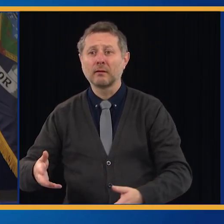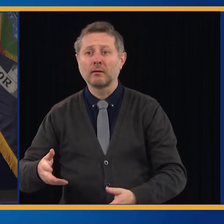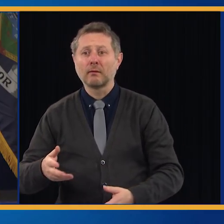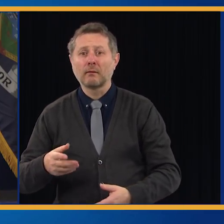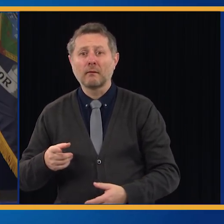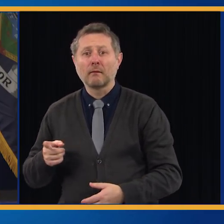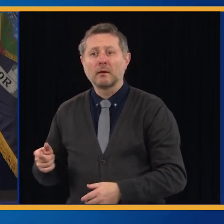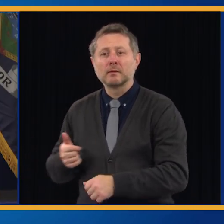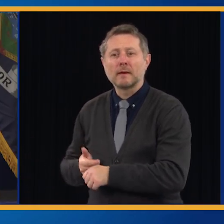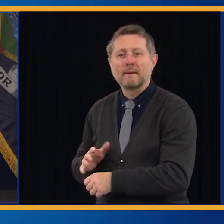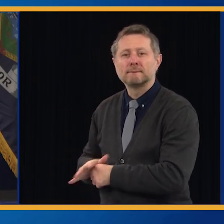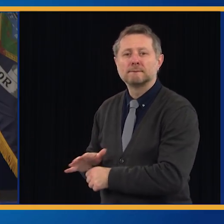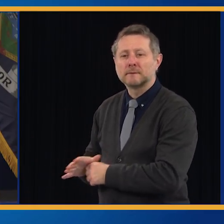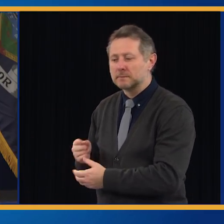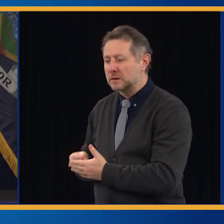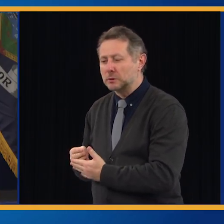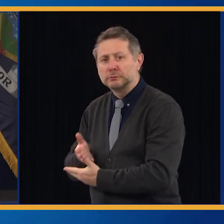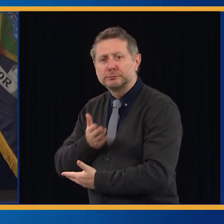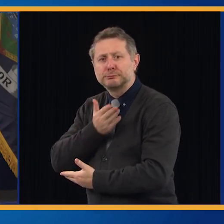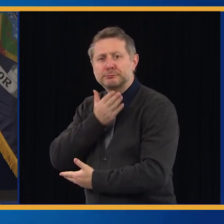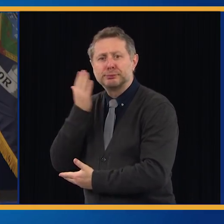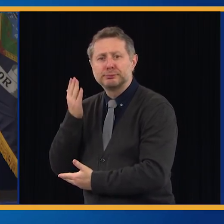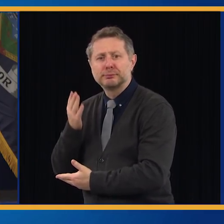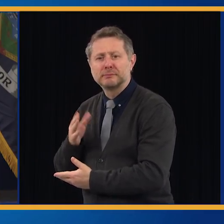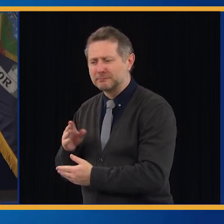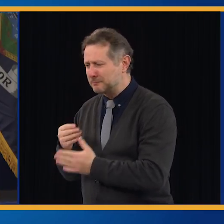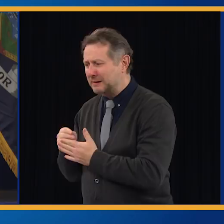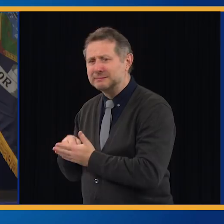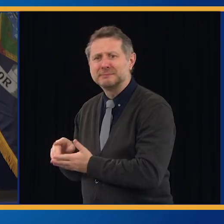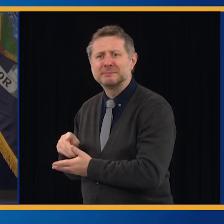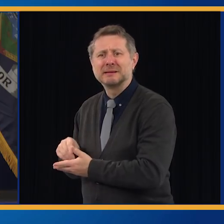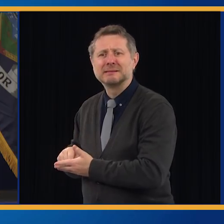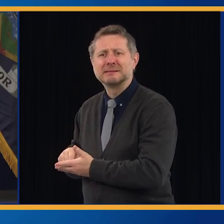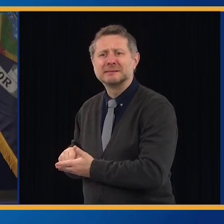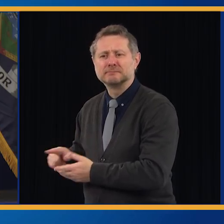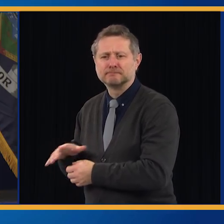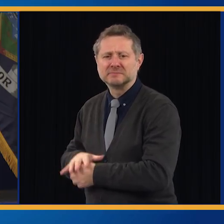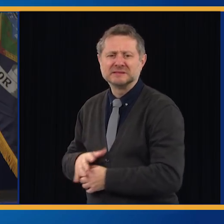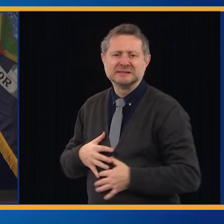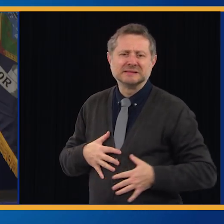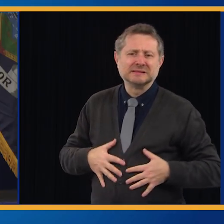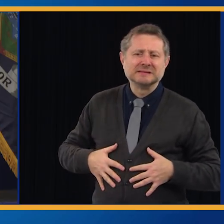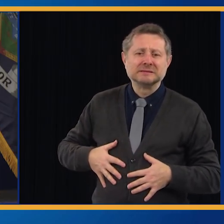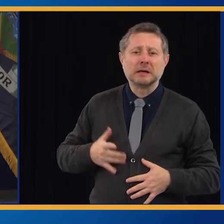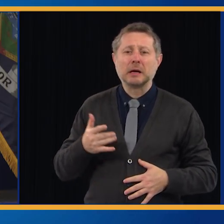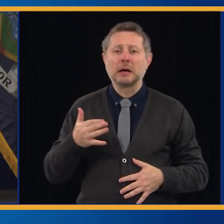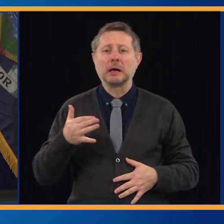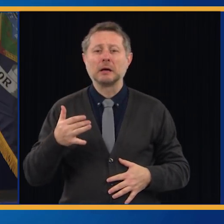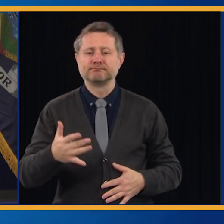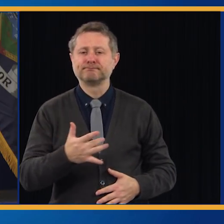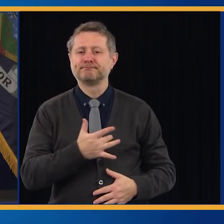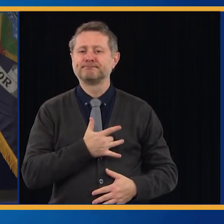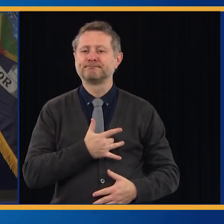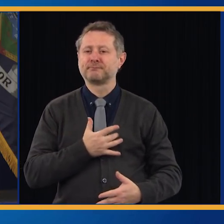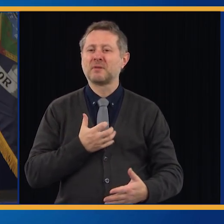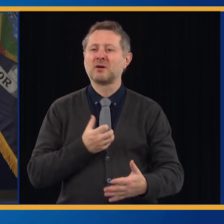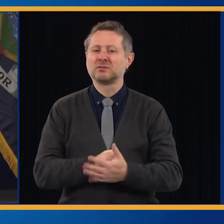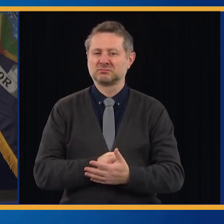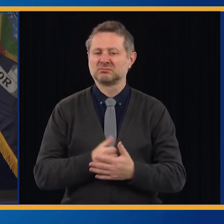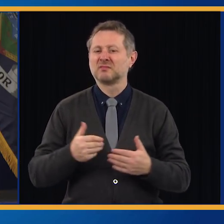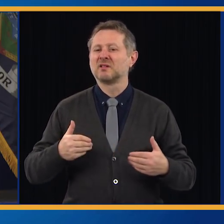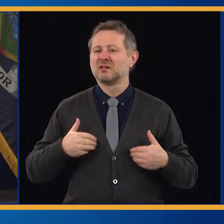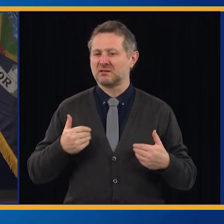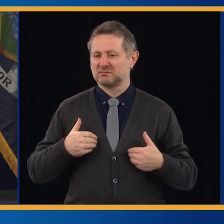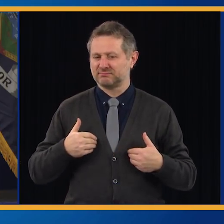paying his bills. Gave him a lot of stress, wound up having a heart attack as a young person.